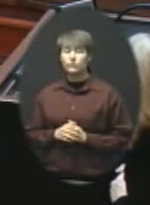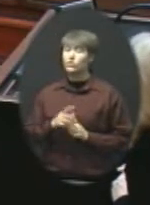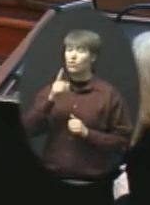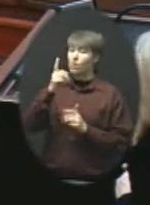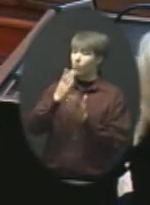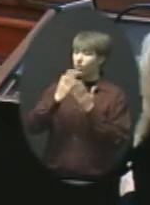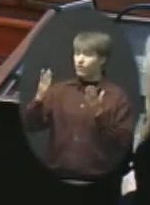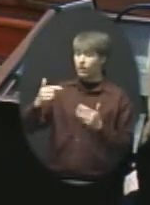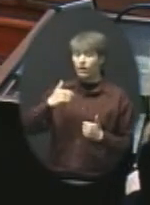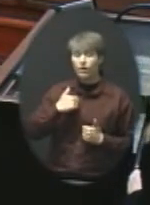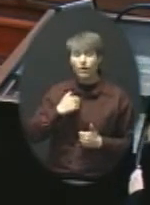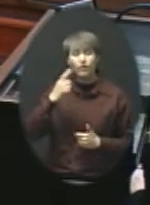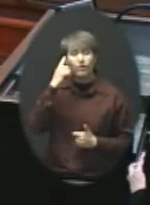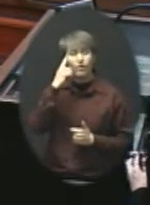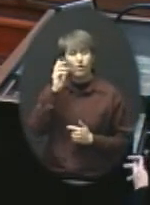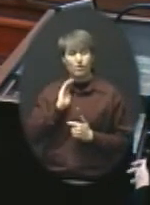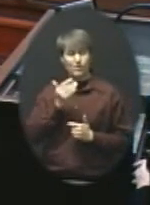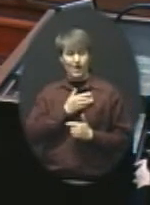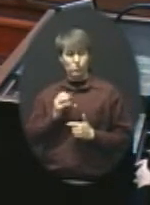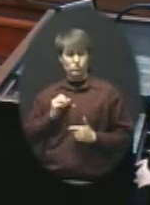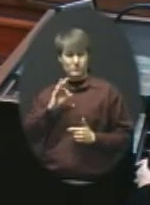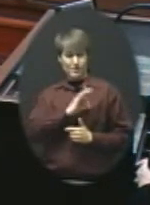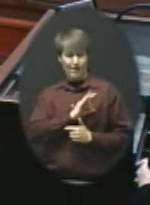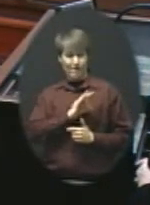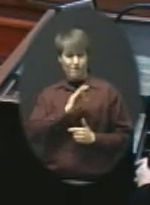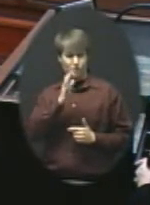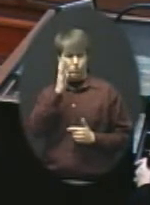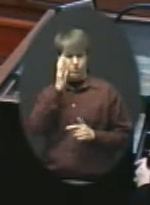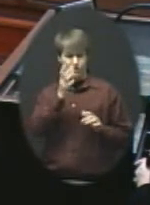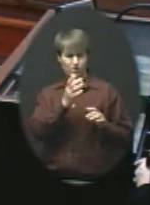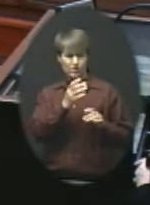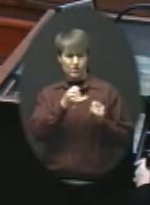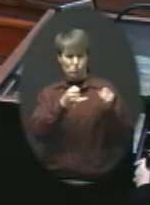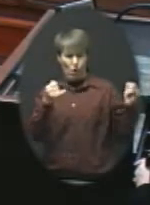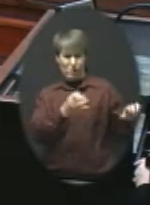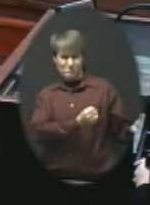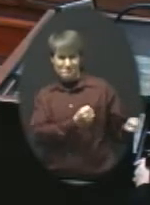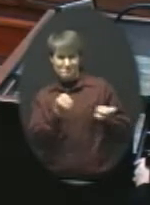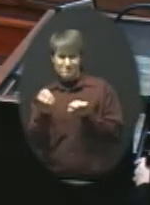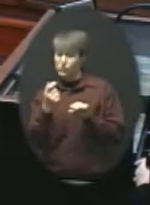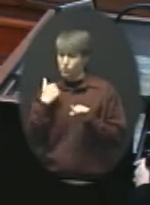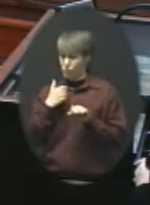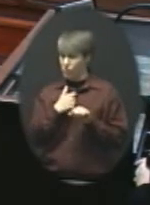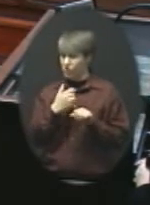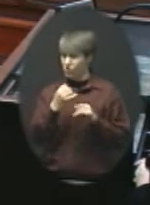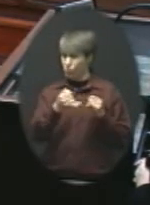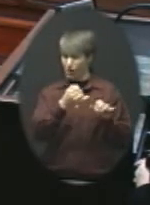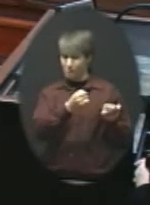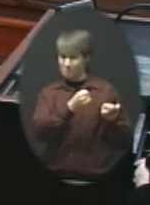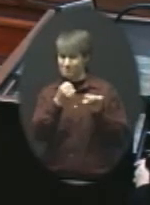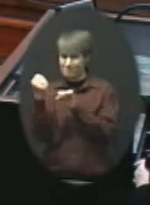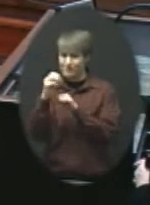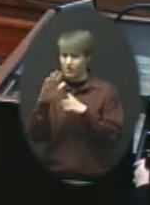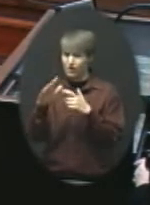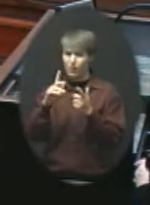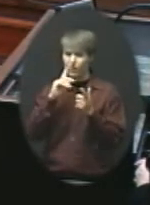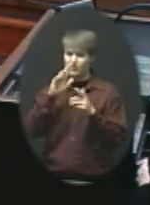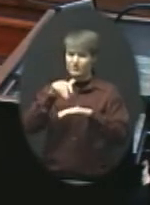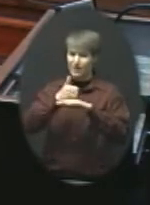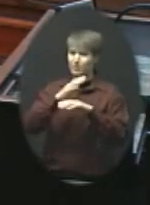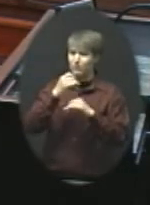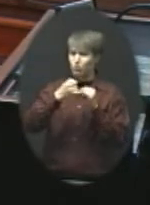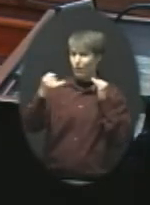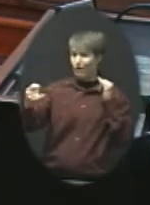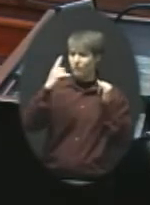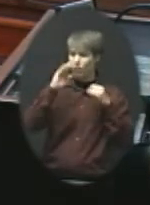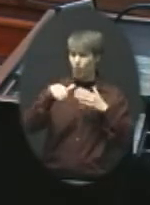that stood out is that our staff is pulling all the wires. We will. So we're wiring all those buildings. That's huge. Well, it is huge,